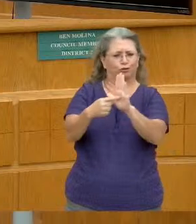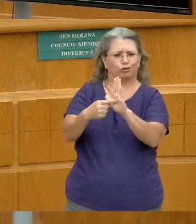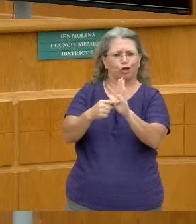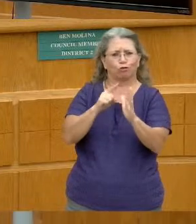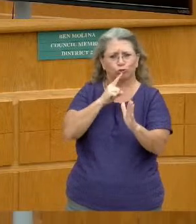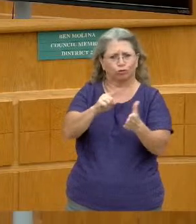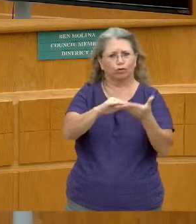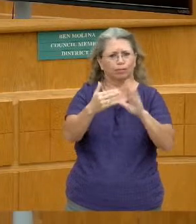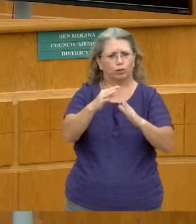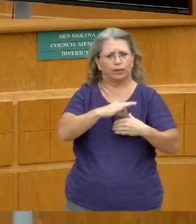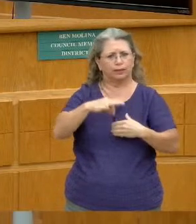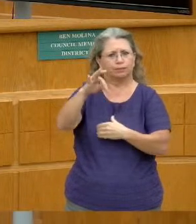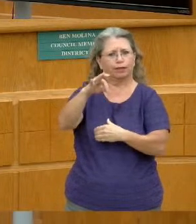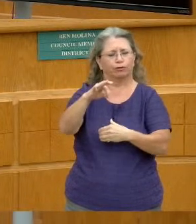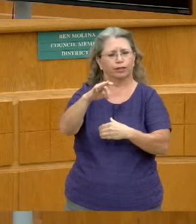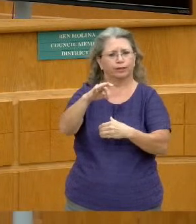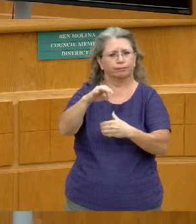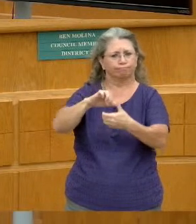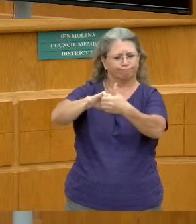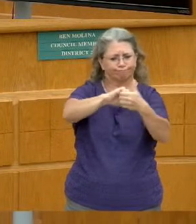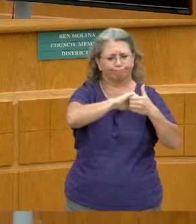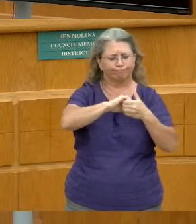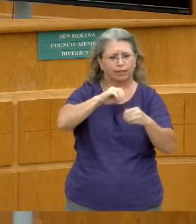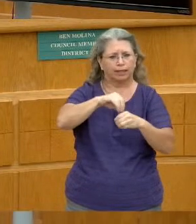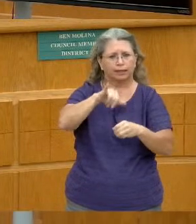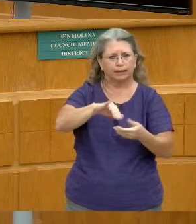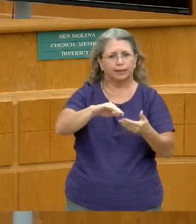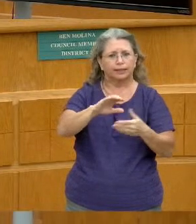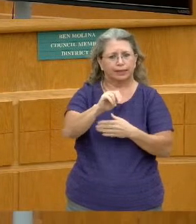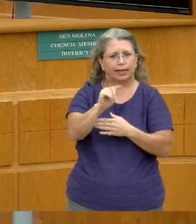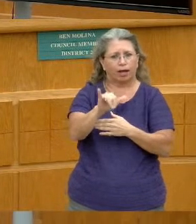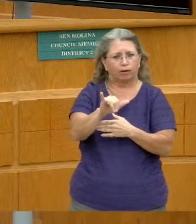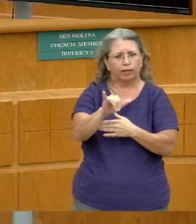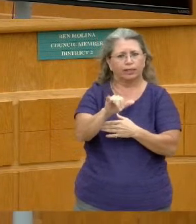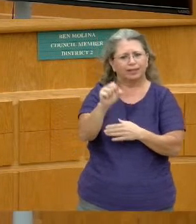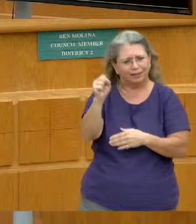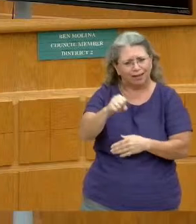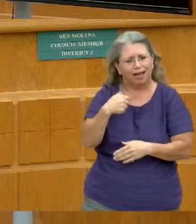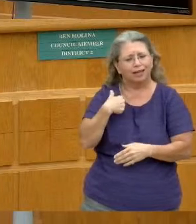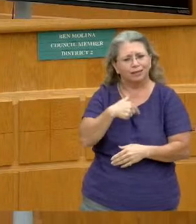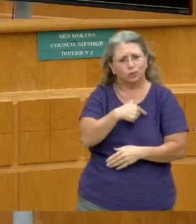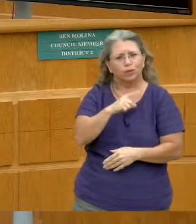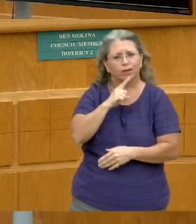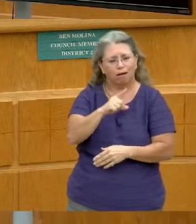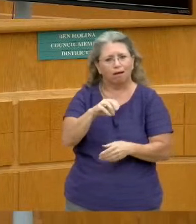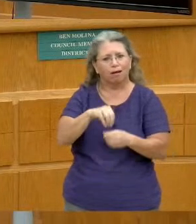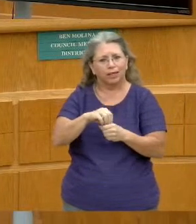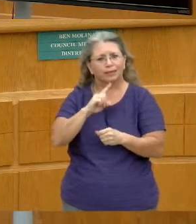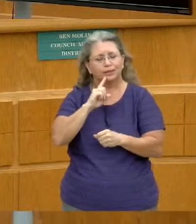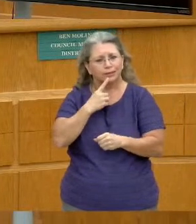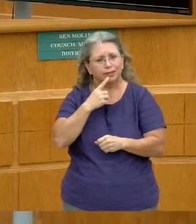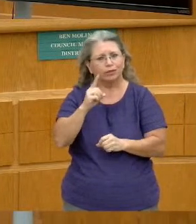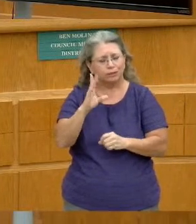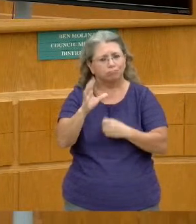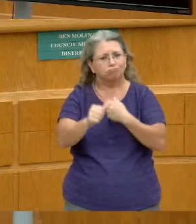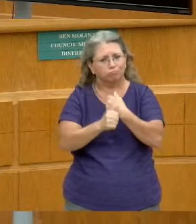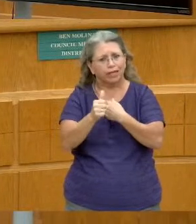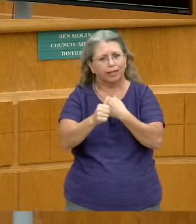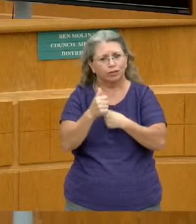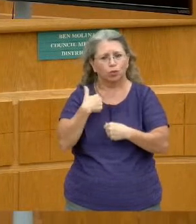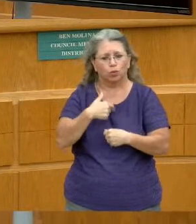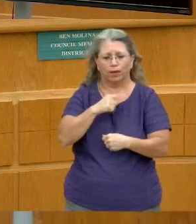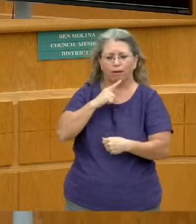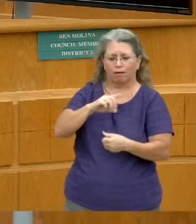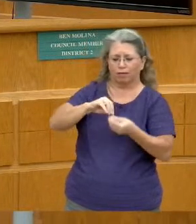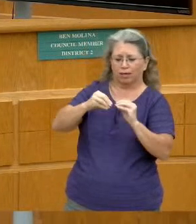here in Nueces County. Yes, we're in peril. We are the #1 county in growth per capita,